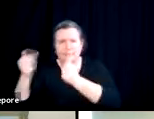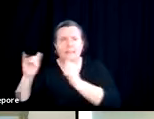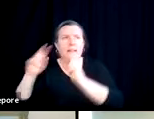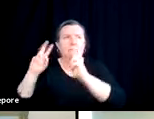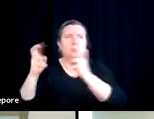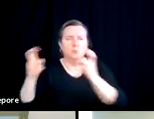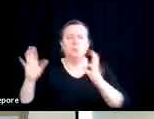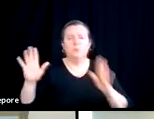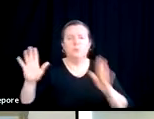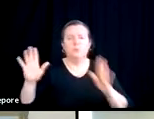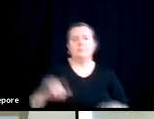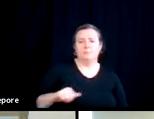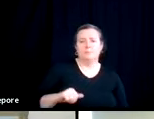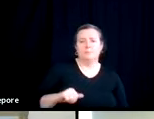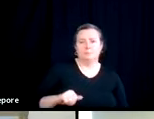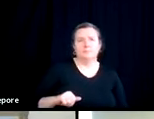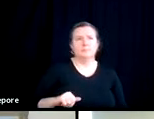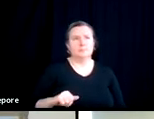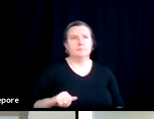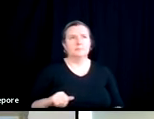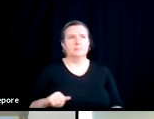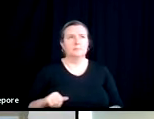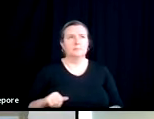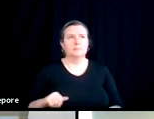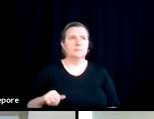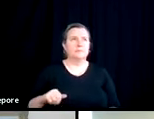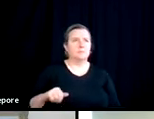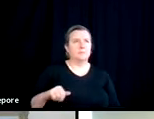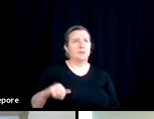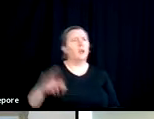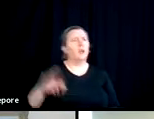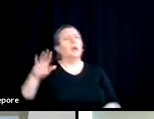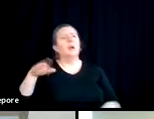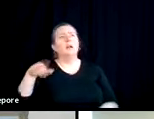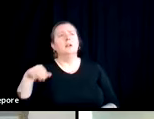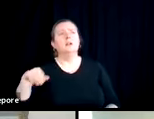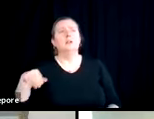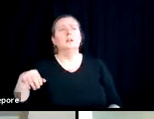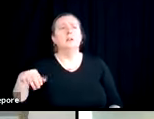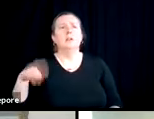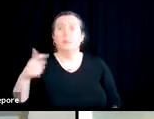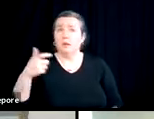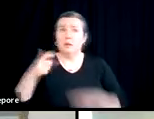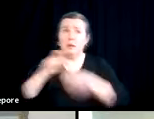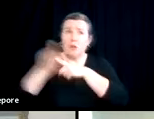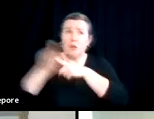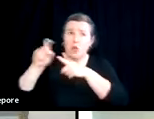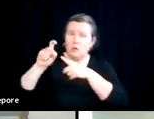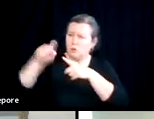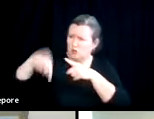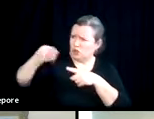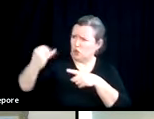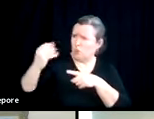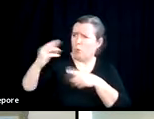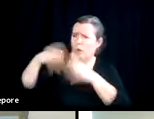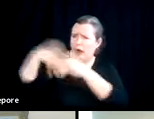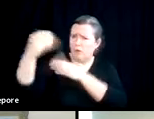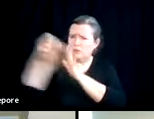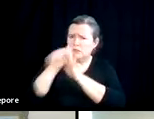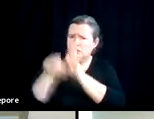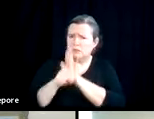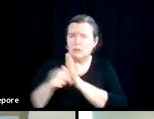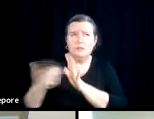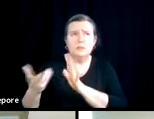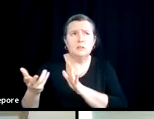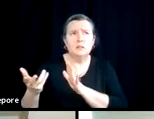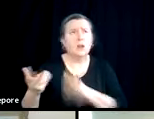the location of the people, I think the other question was, where are they? Are they in Jersey, or where are they? They're working from remote, right? We